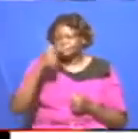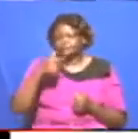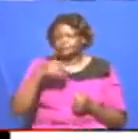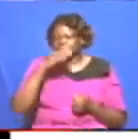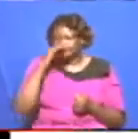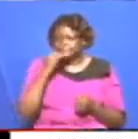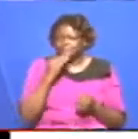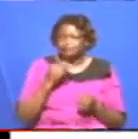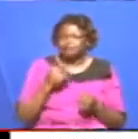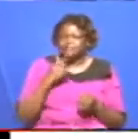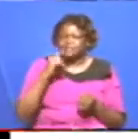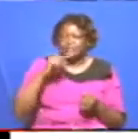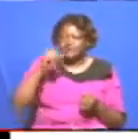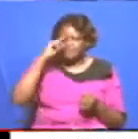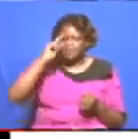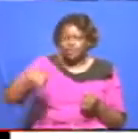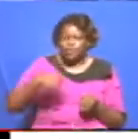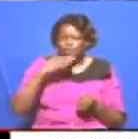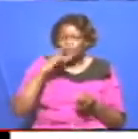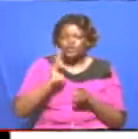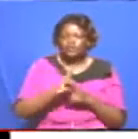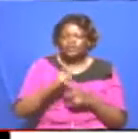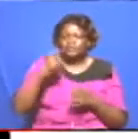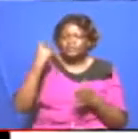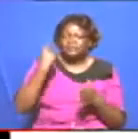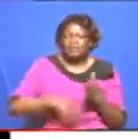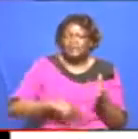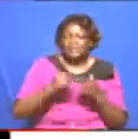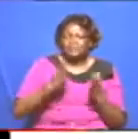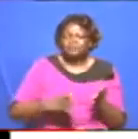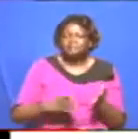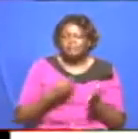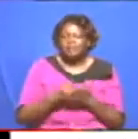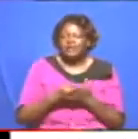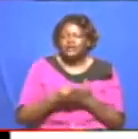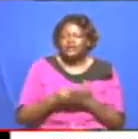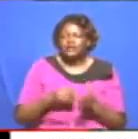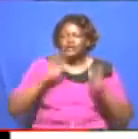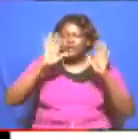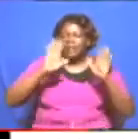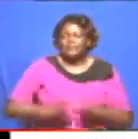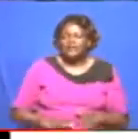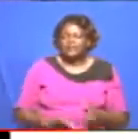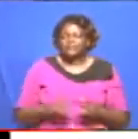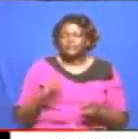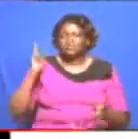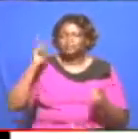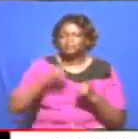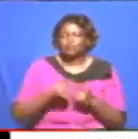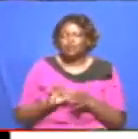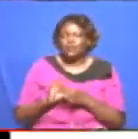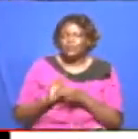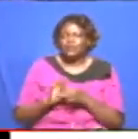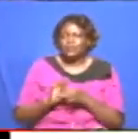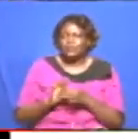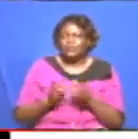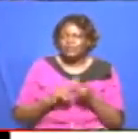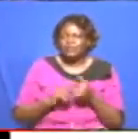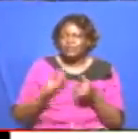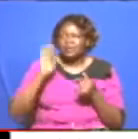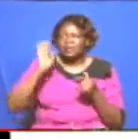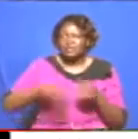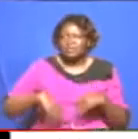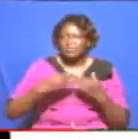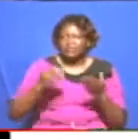allegedly using taxpayers' money to campaign for Azimio la Umoja movement. Kwa hiyo muradi yao ya Azimio, badala ya kupatia